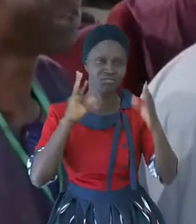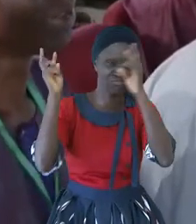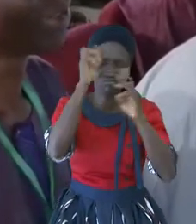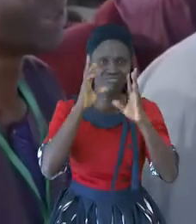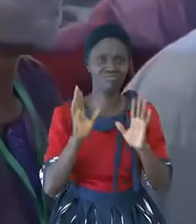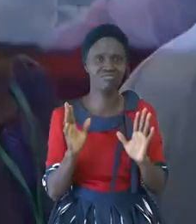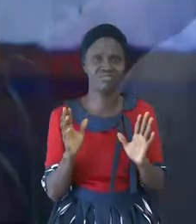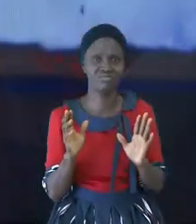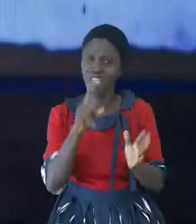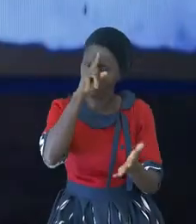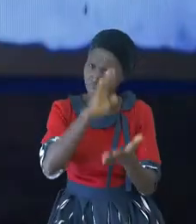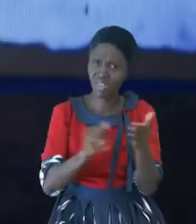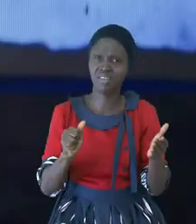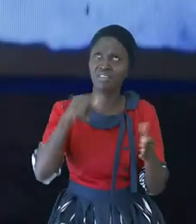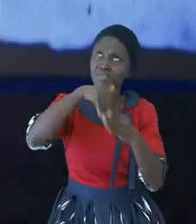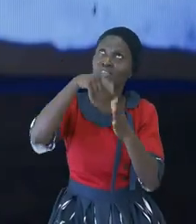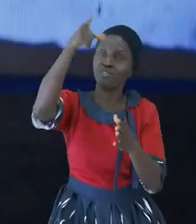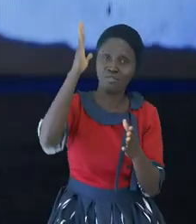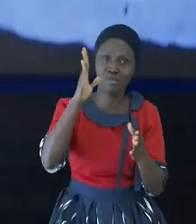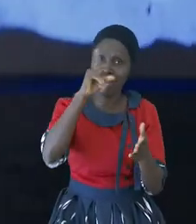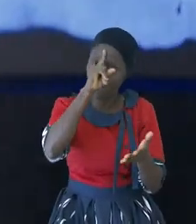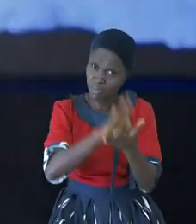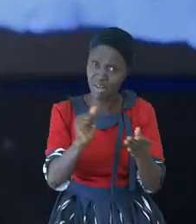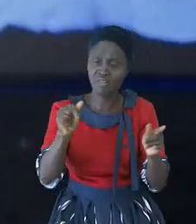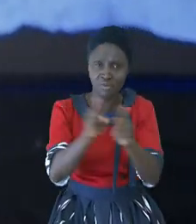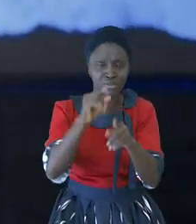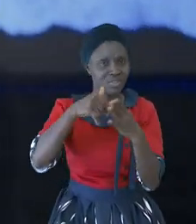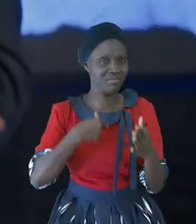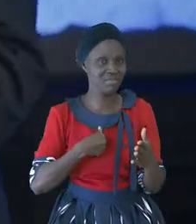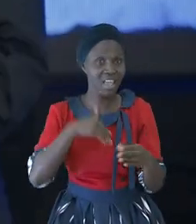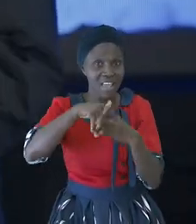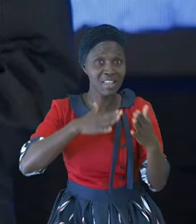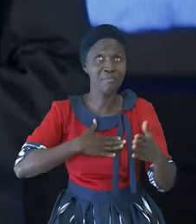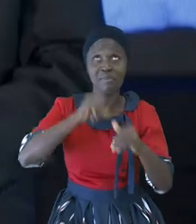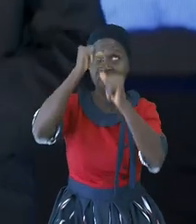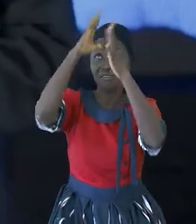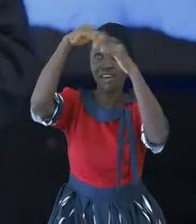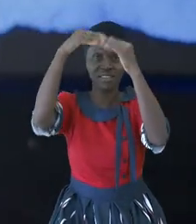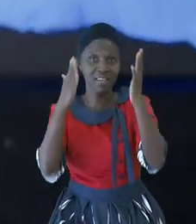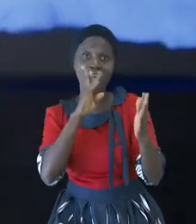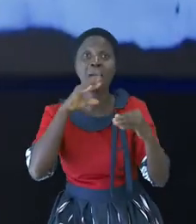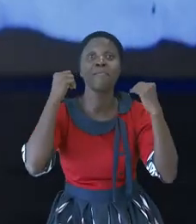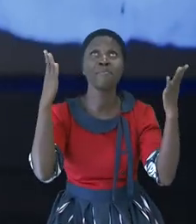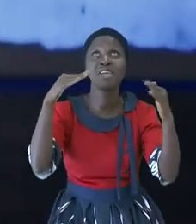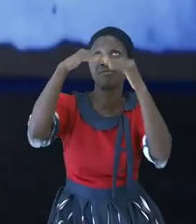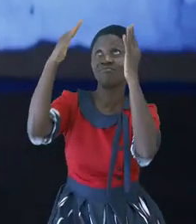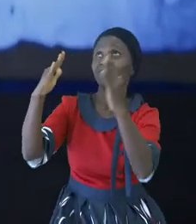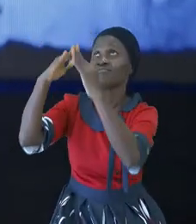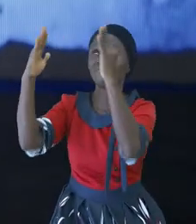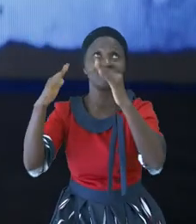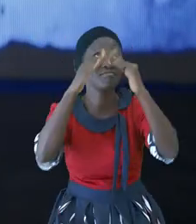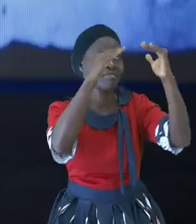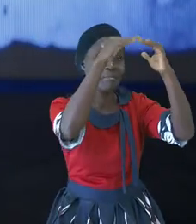God, believe also in me. In my Father's house are many mansions. If it were not so, I would have told you, I go